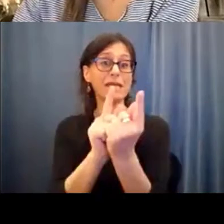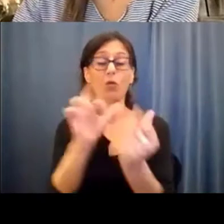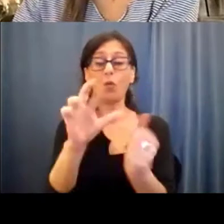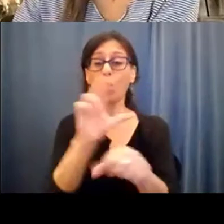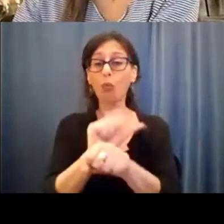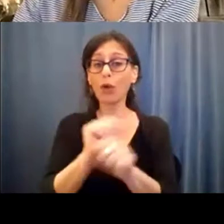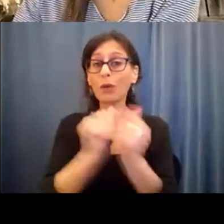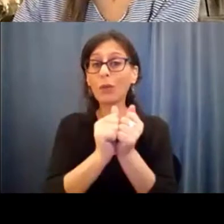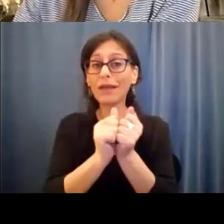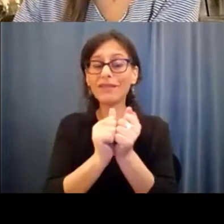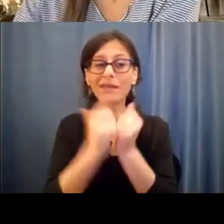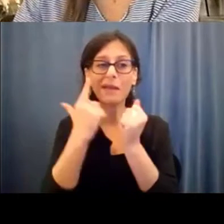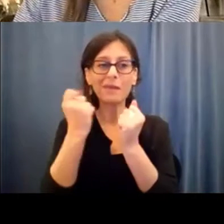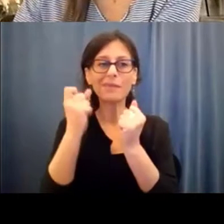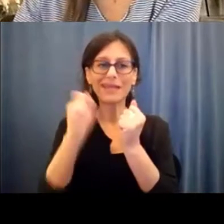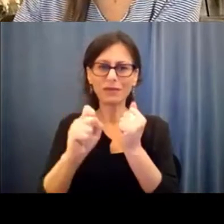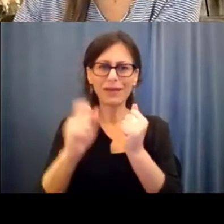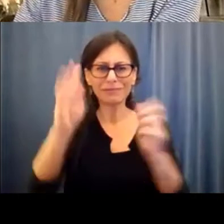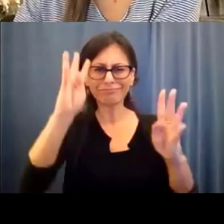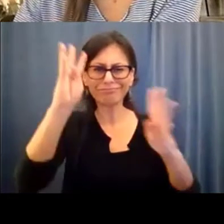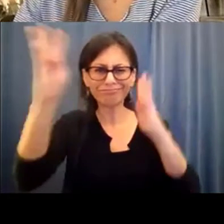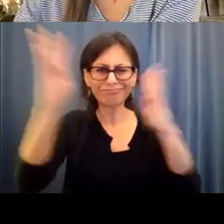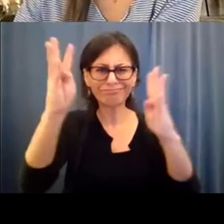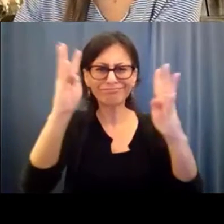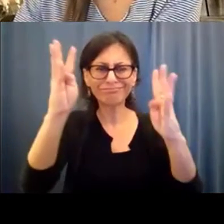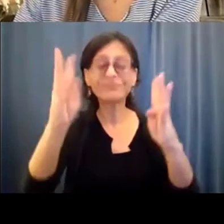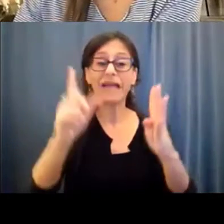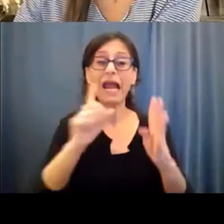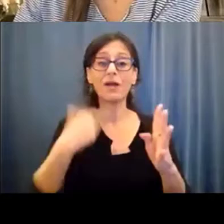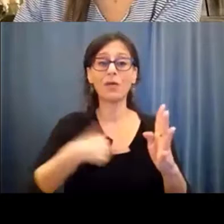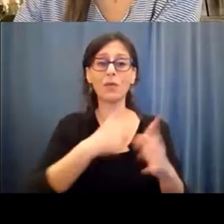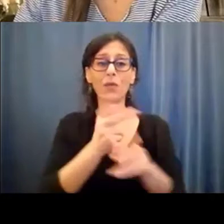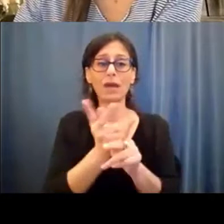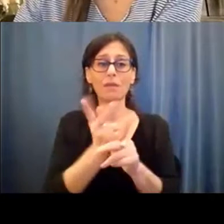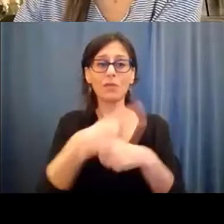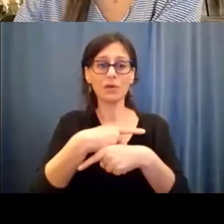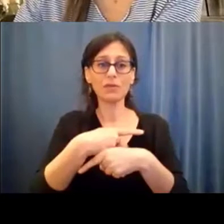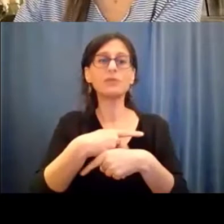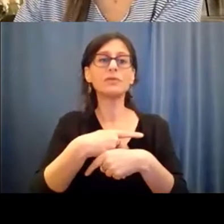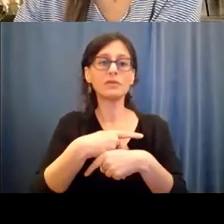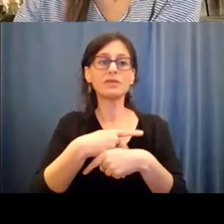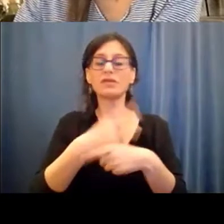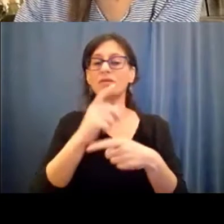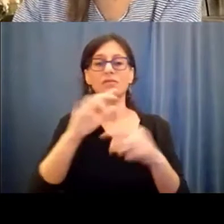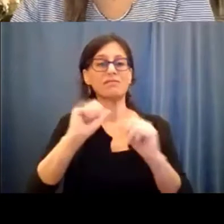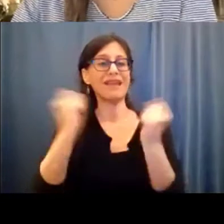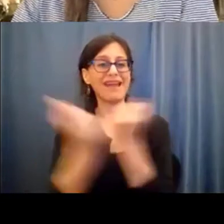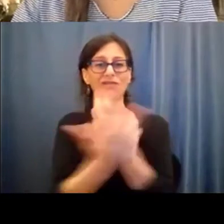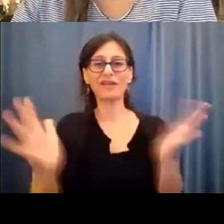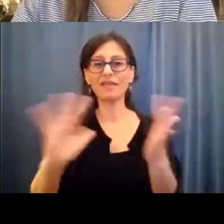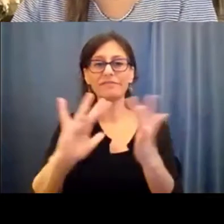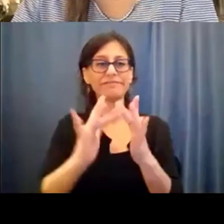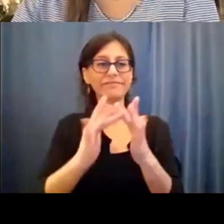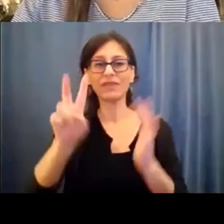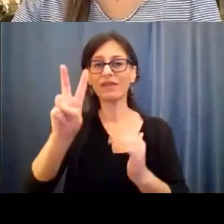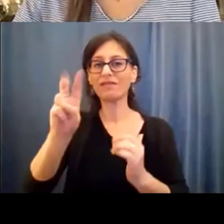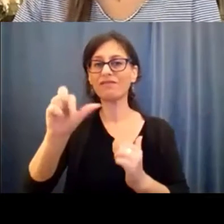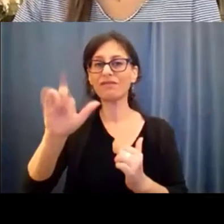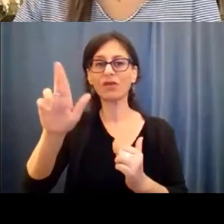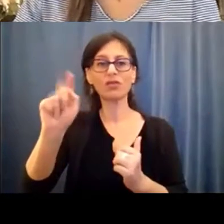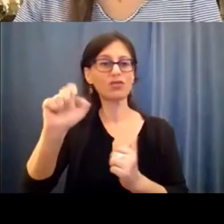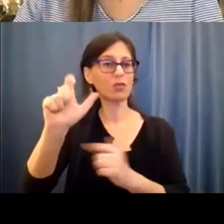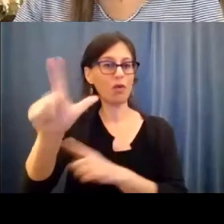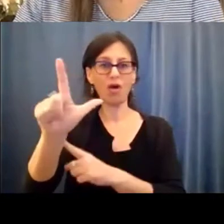with, because we had to get very creative, and we actually produced the whole thing virtually.